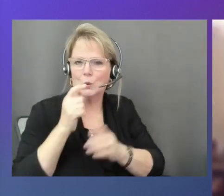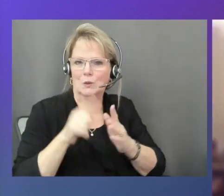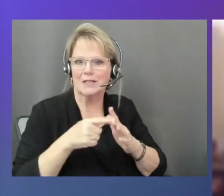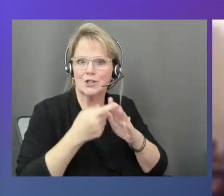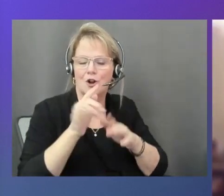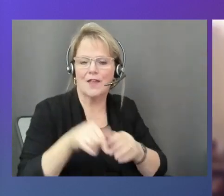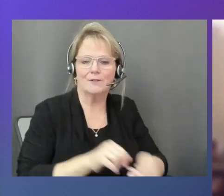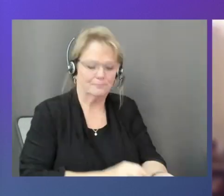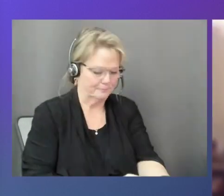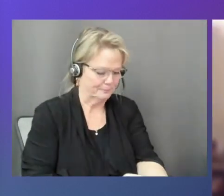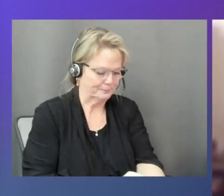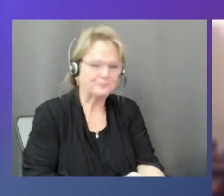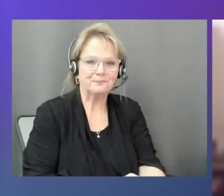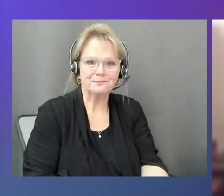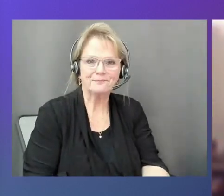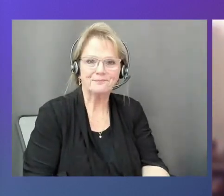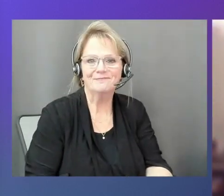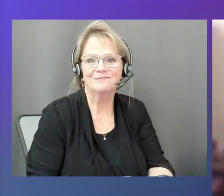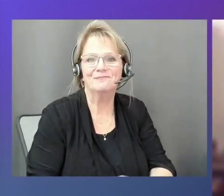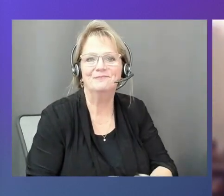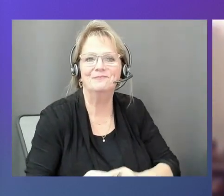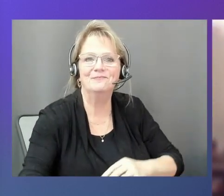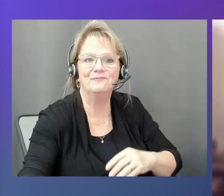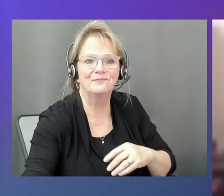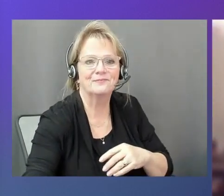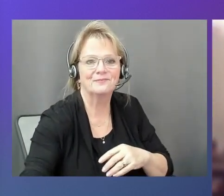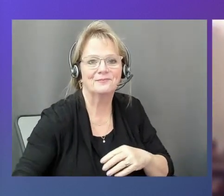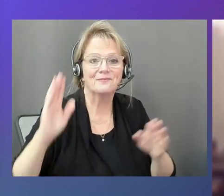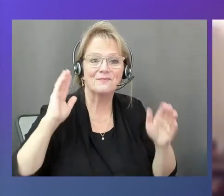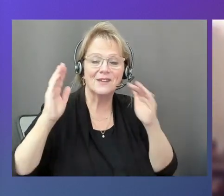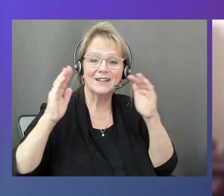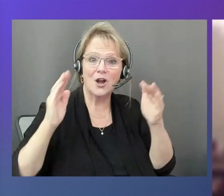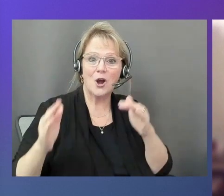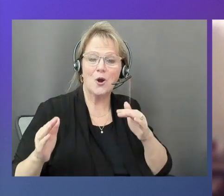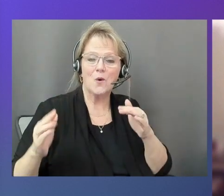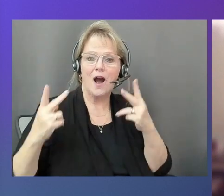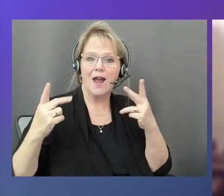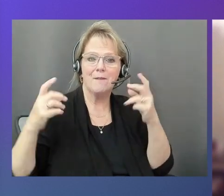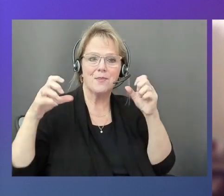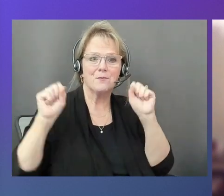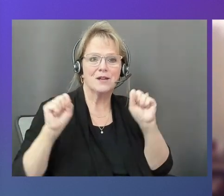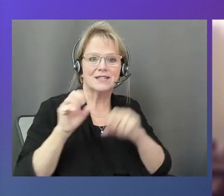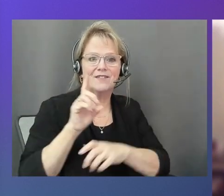Hello, my name is Michael Kenworthy, and I am the president of DDR.Live.